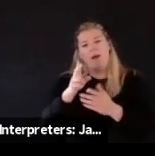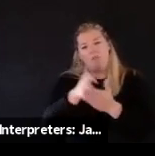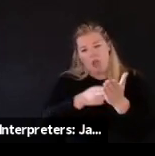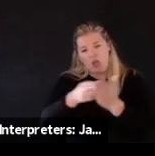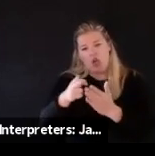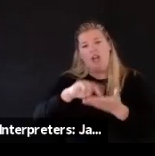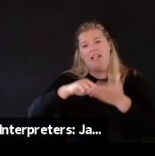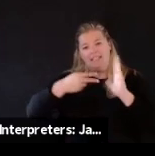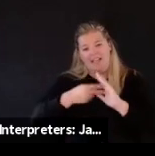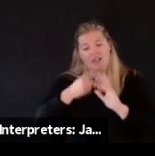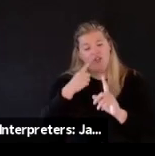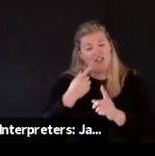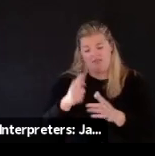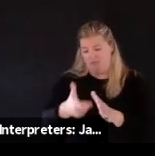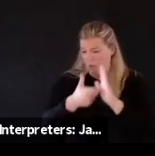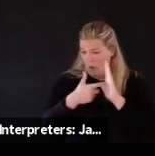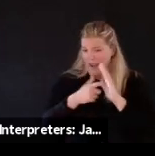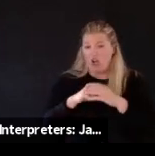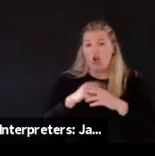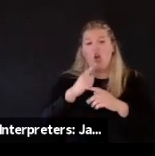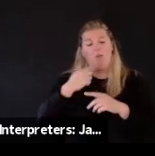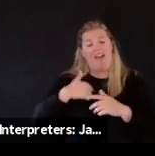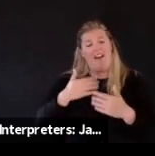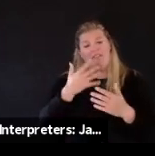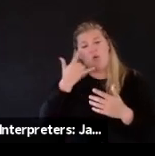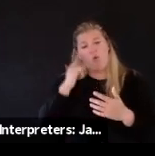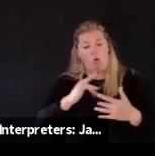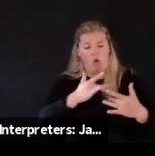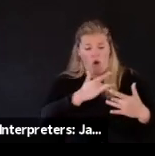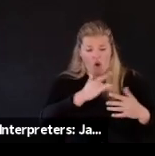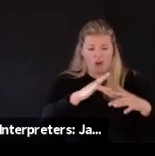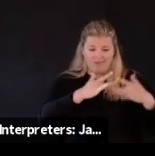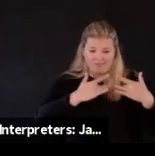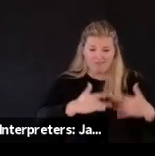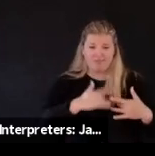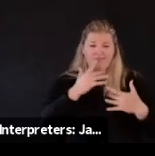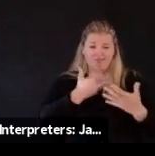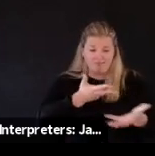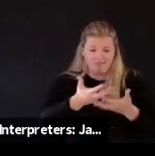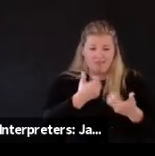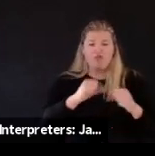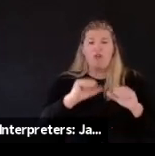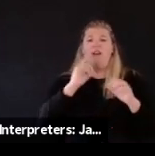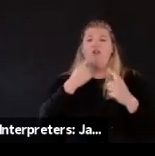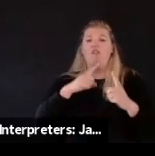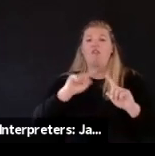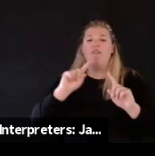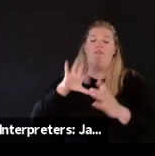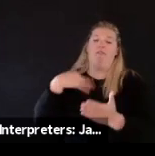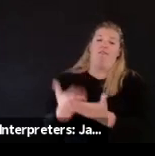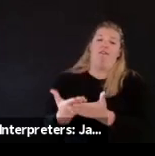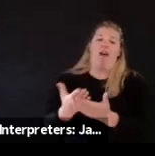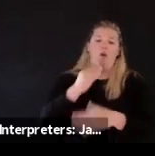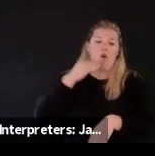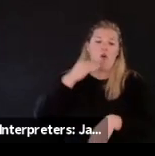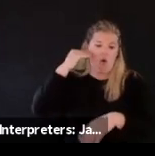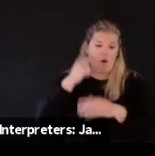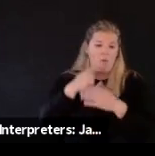soul. We was made with hearts of gold. Along the way, we crossed that road, trying to find our way back home. This chaos got us in the hole. That's what we come